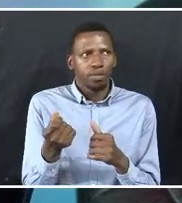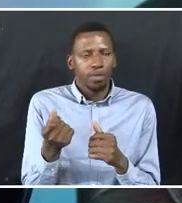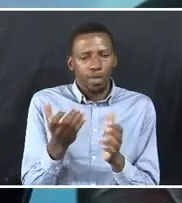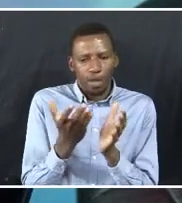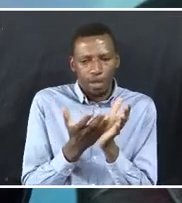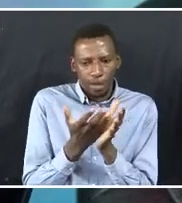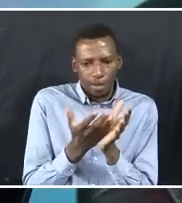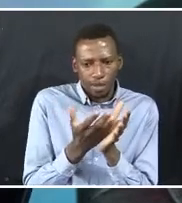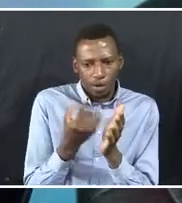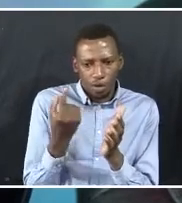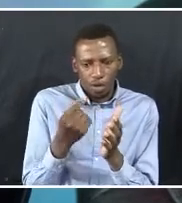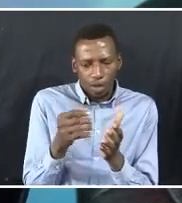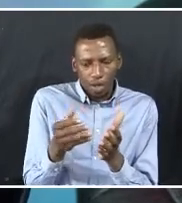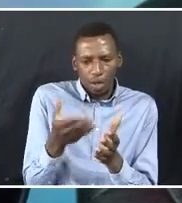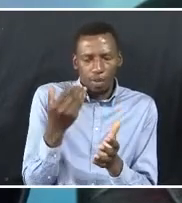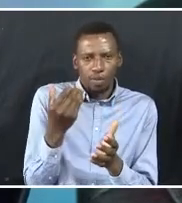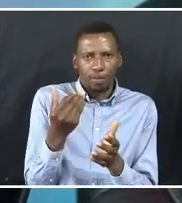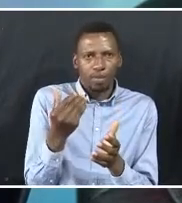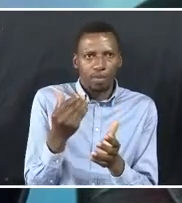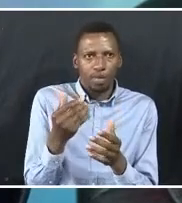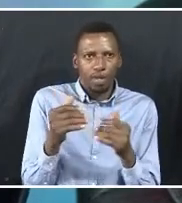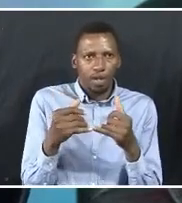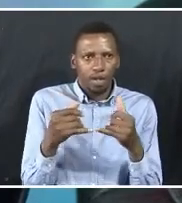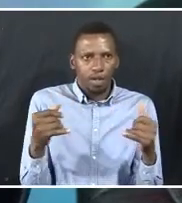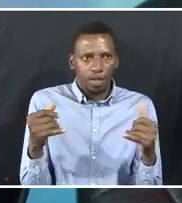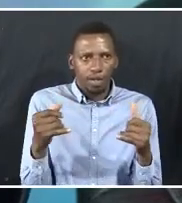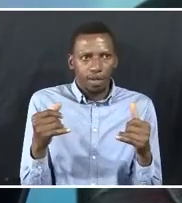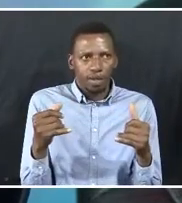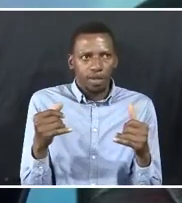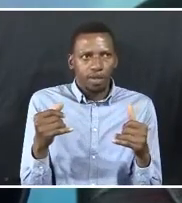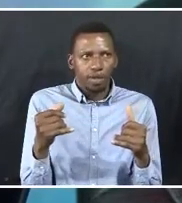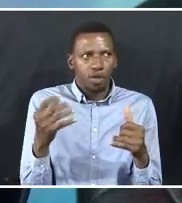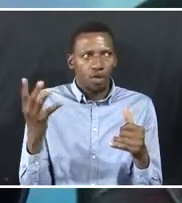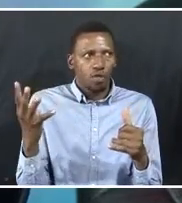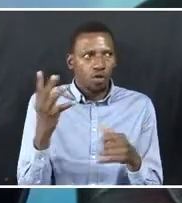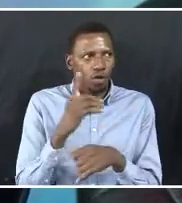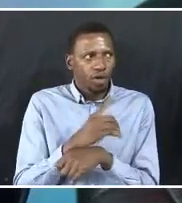is fixed. A donor is admitted 4 days before